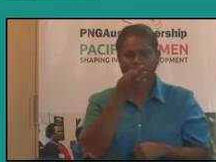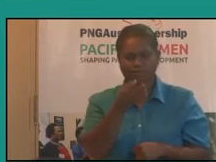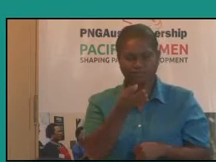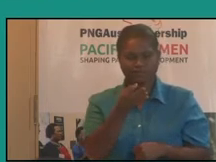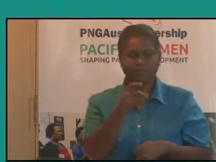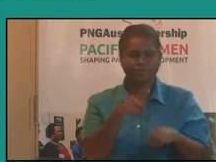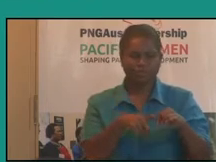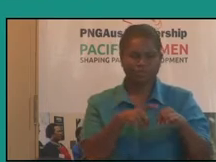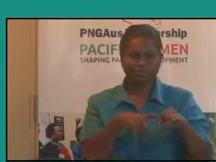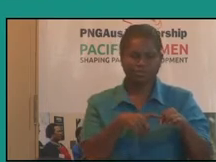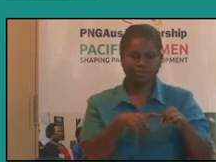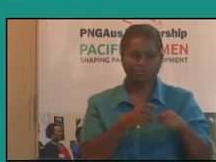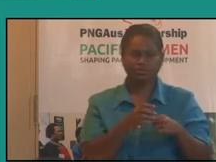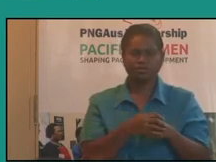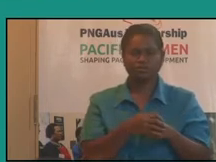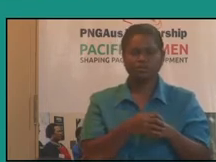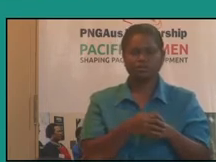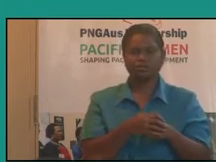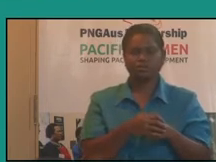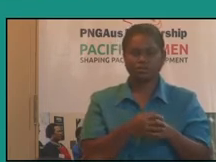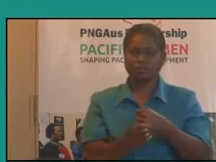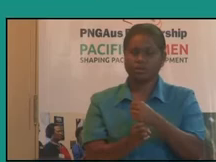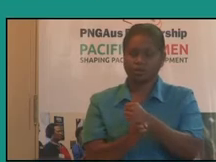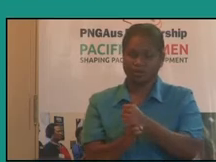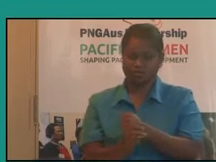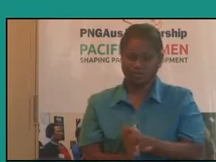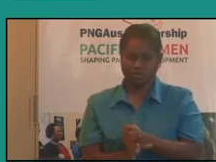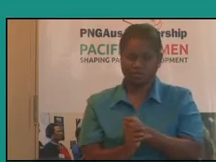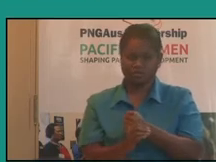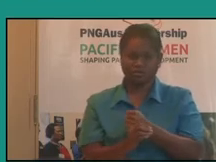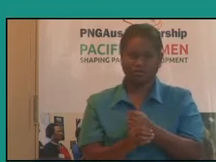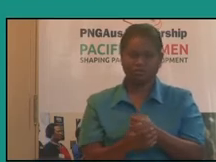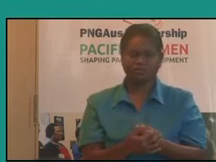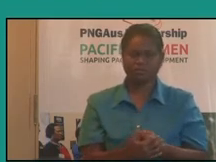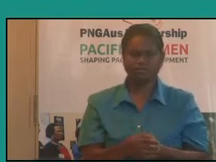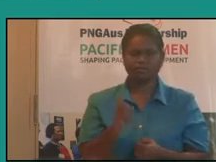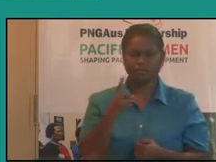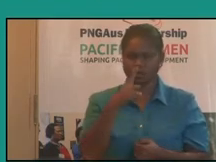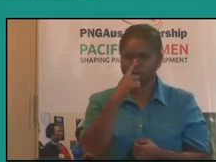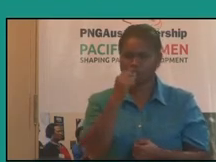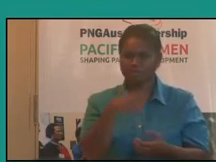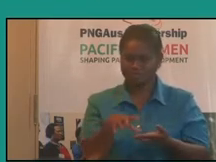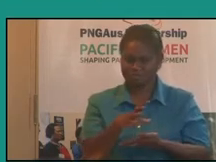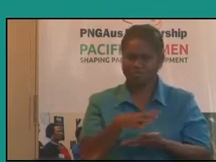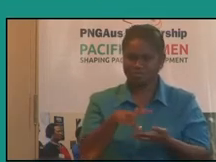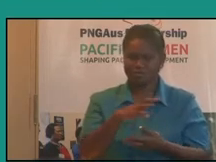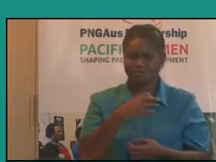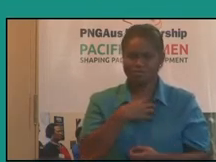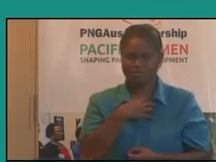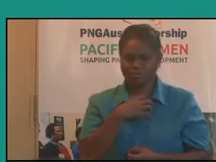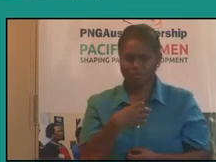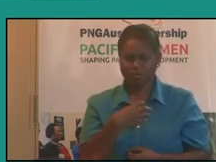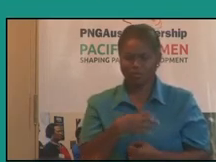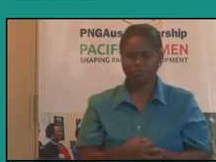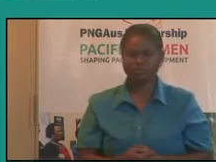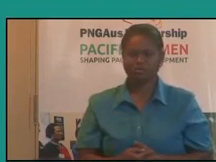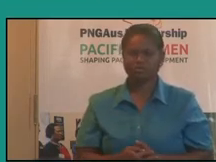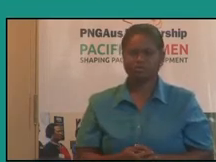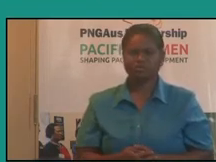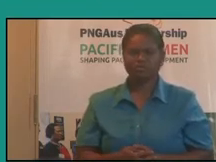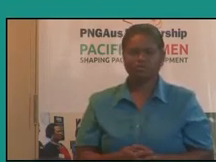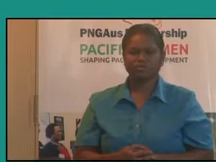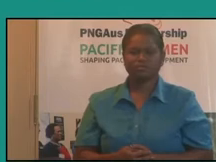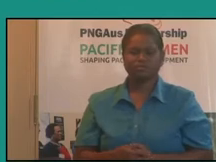will, Samantha, if you could perhaps touch on a little bit about the importance of political will in ensuring